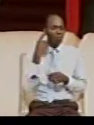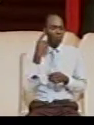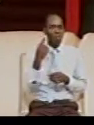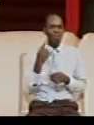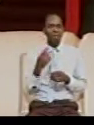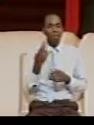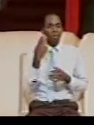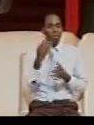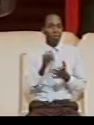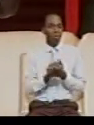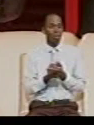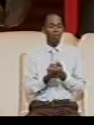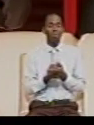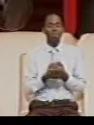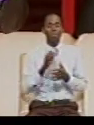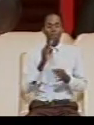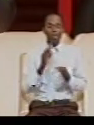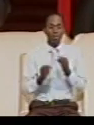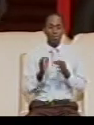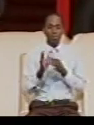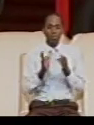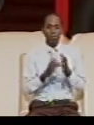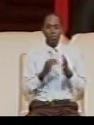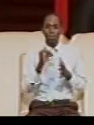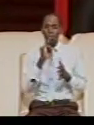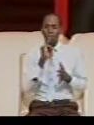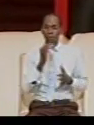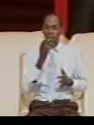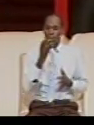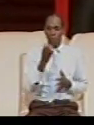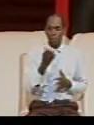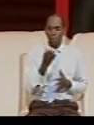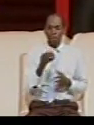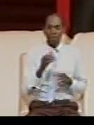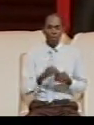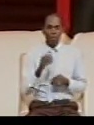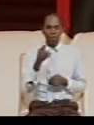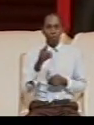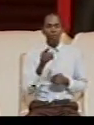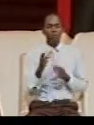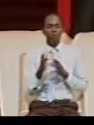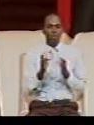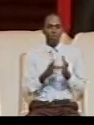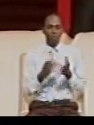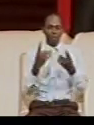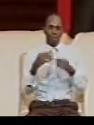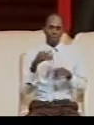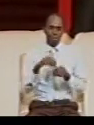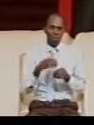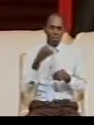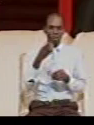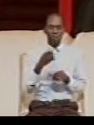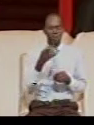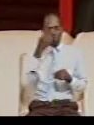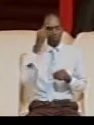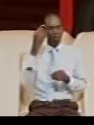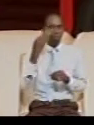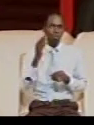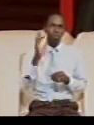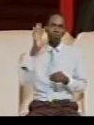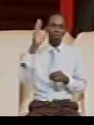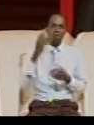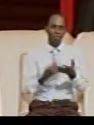is really there, he's there in resurrection power. And because he's there in